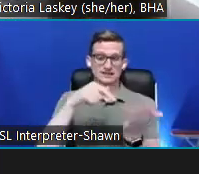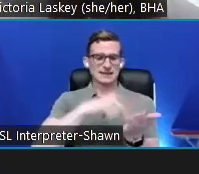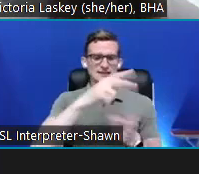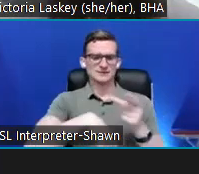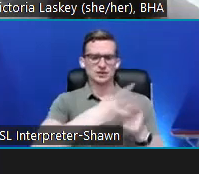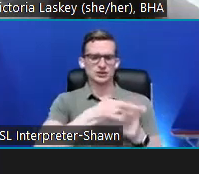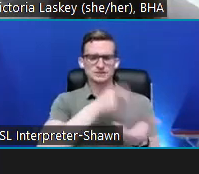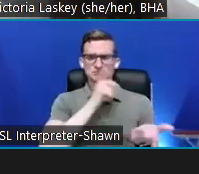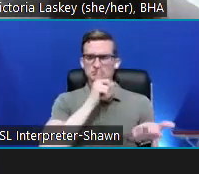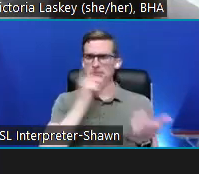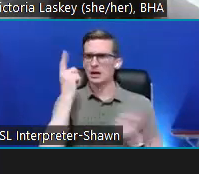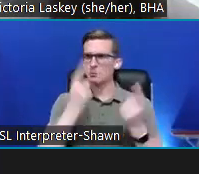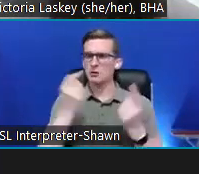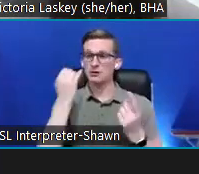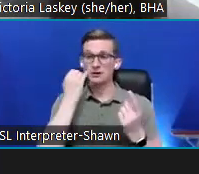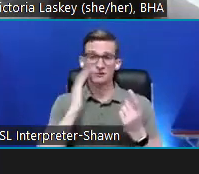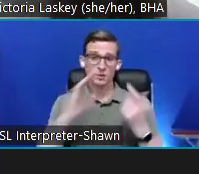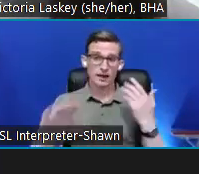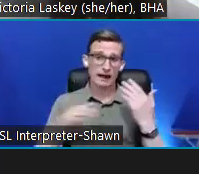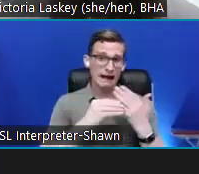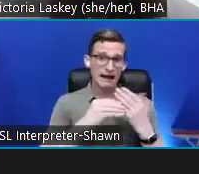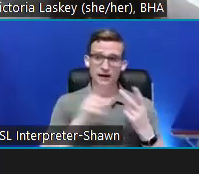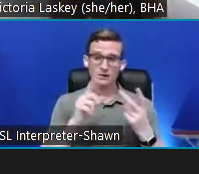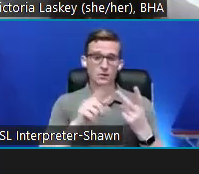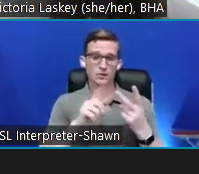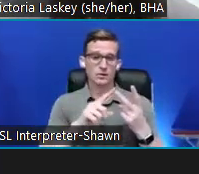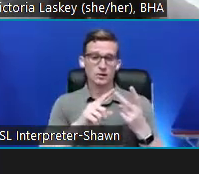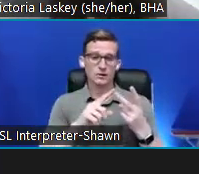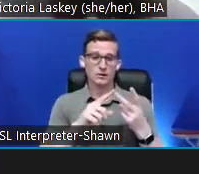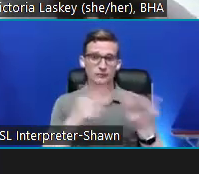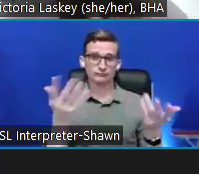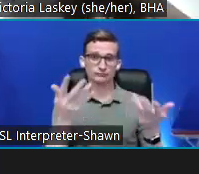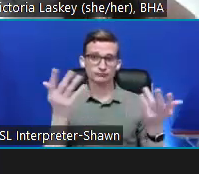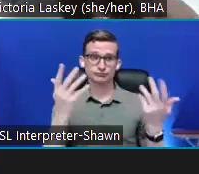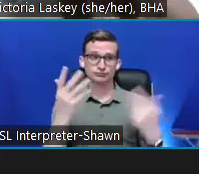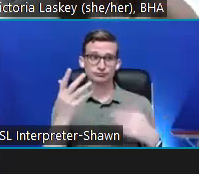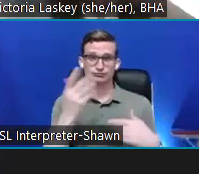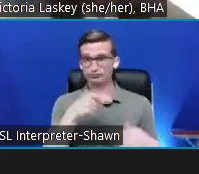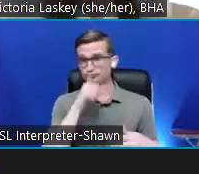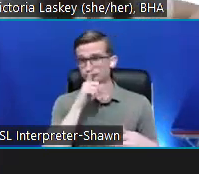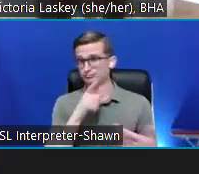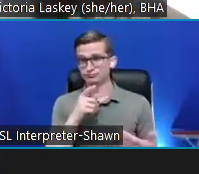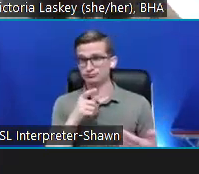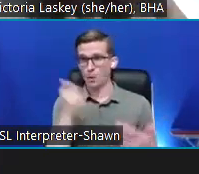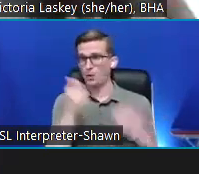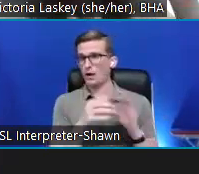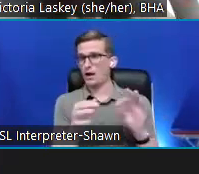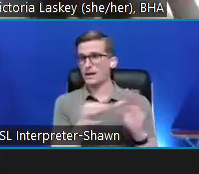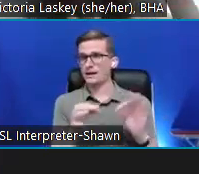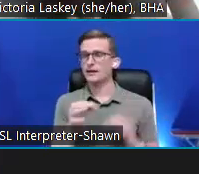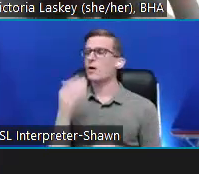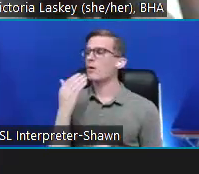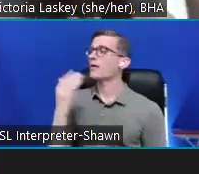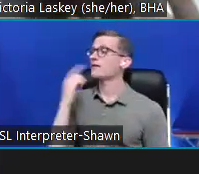get added or if that's just not something you guys are going to speak to. Thank you for that question. So just for a little bit of